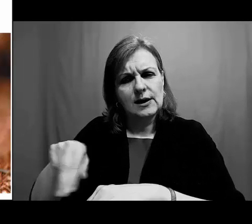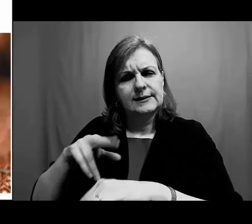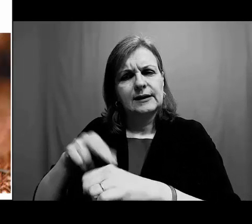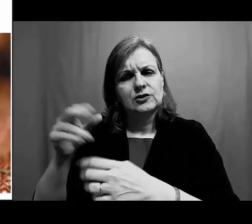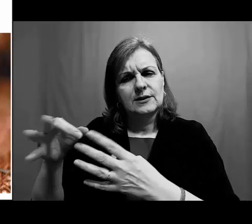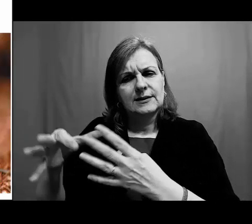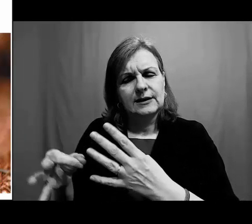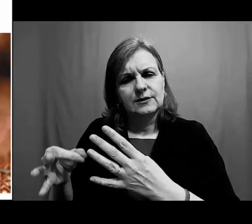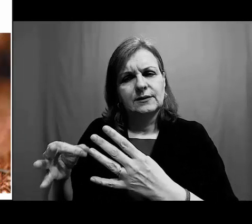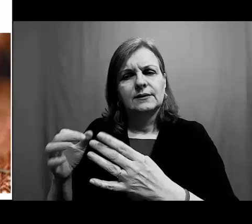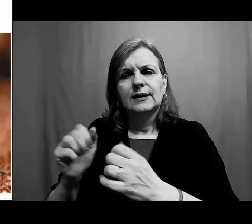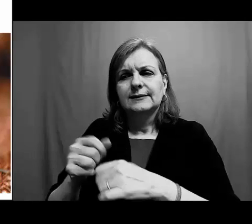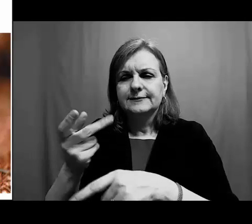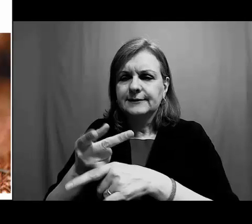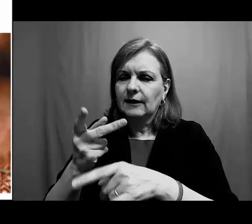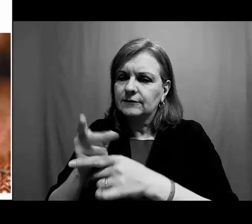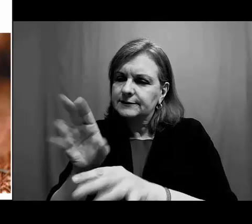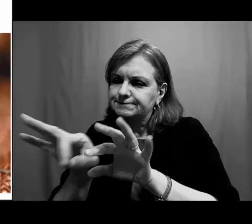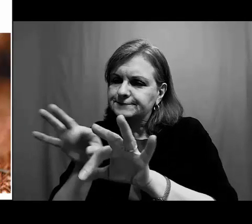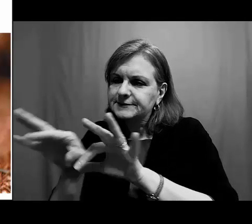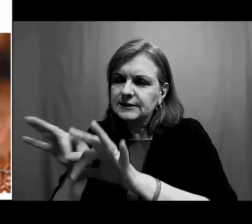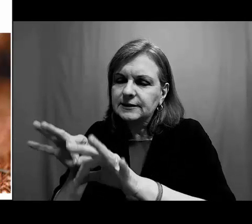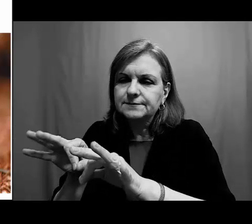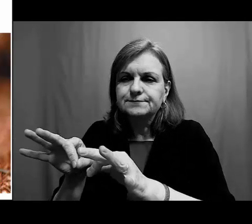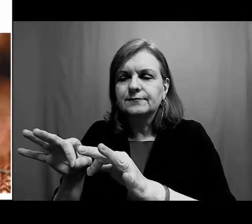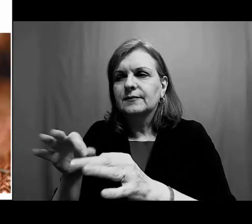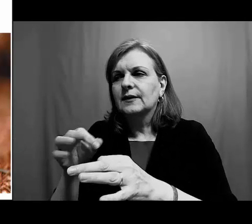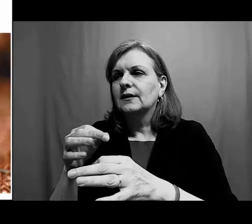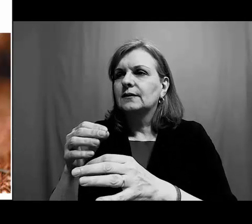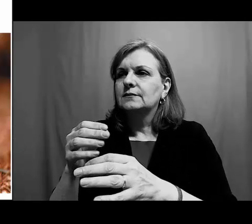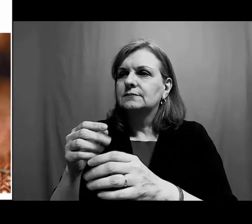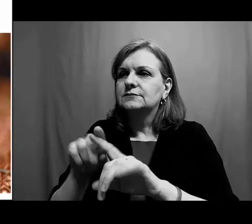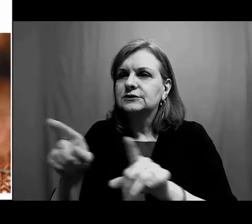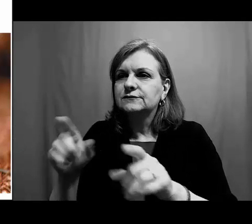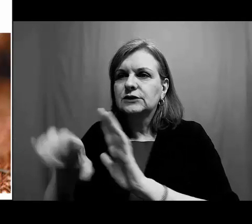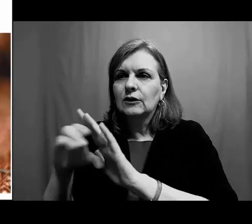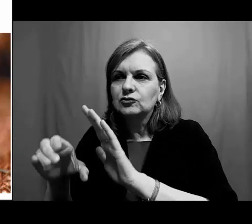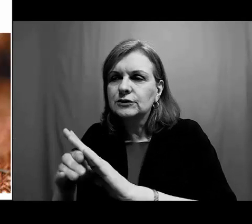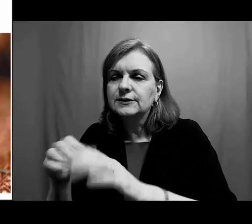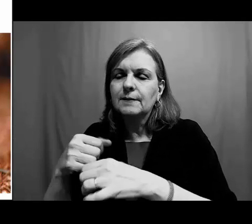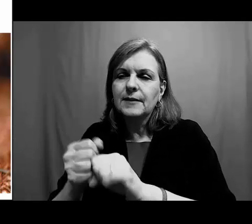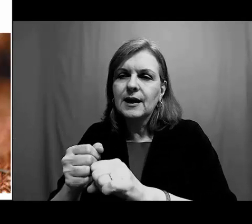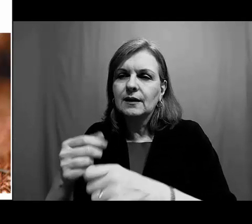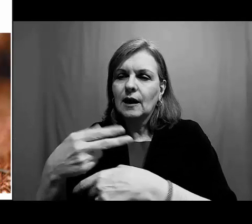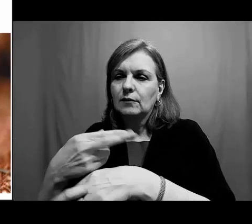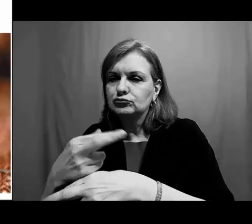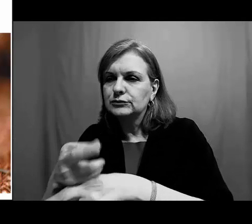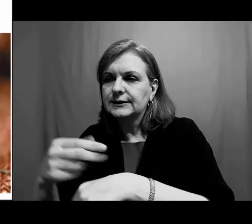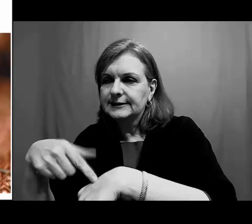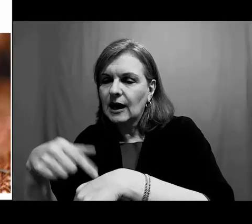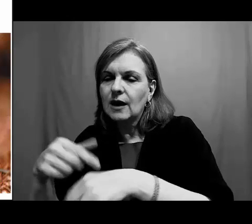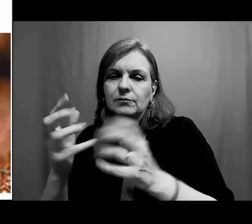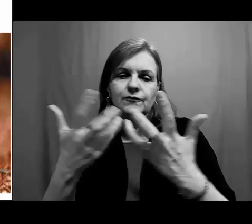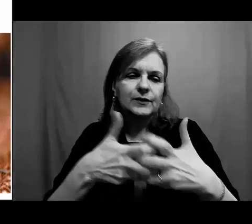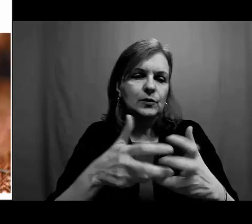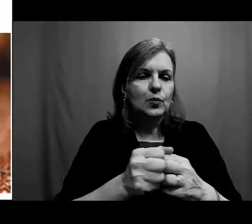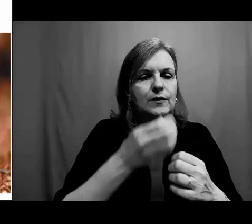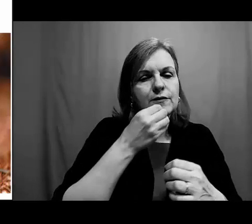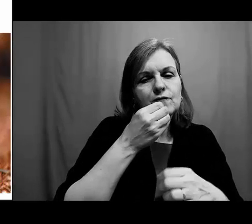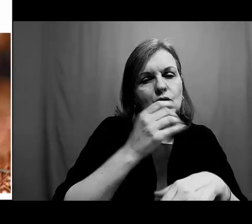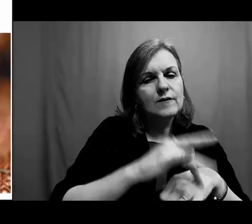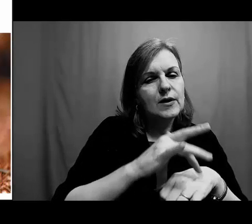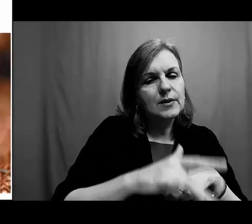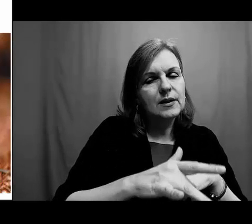selection has coordinated very carefully breeding time with food availability, now organisms are